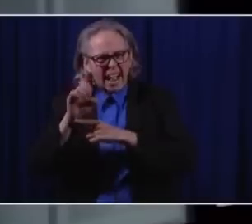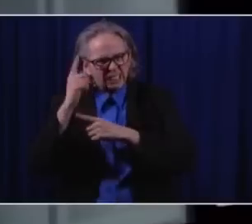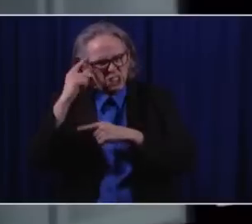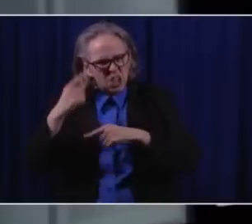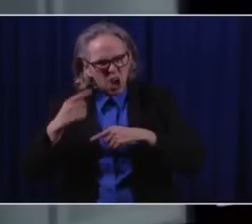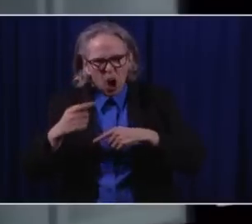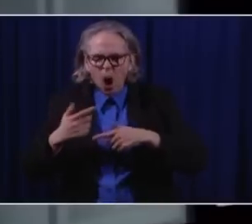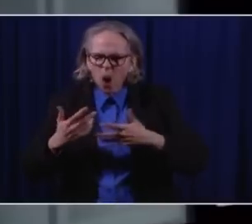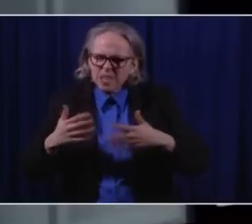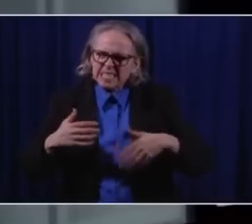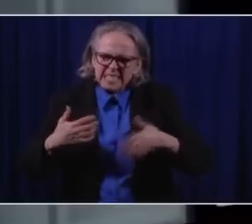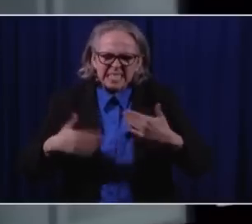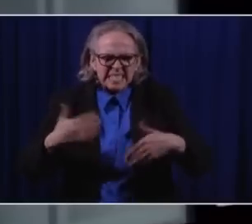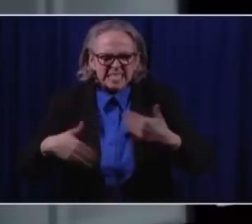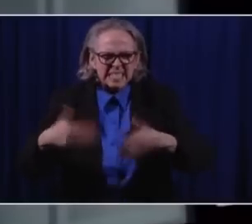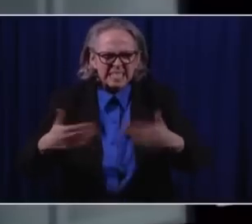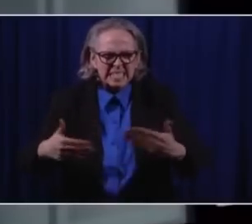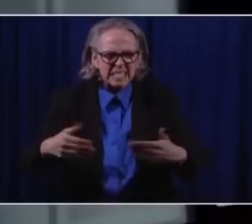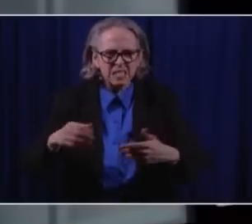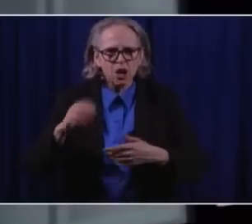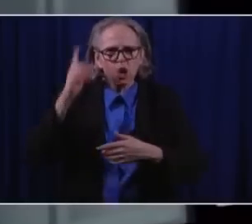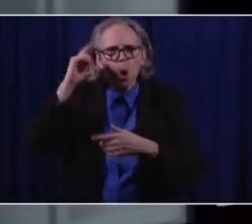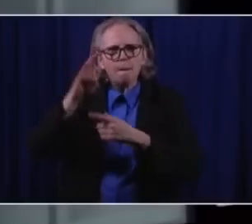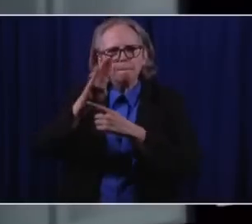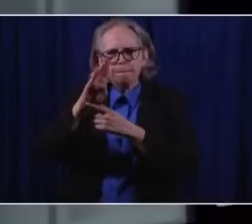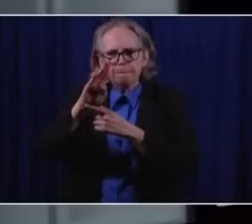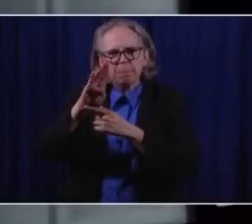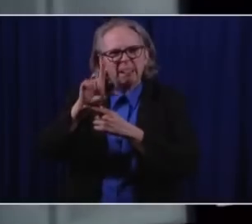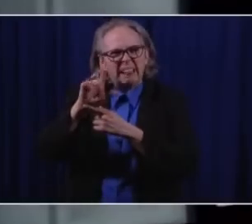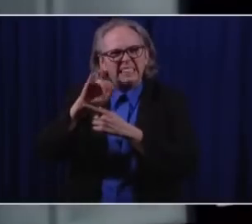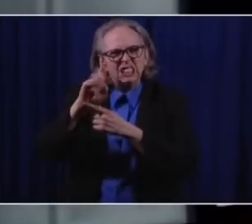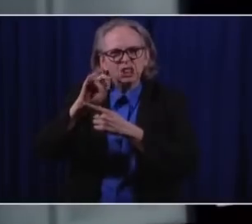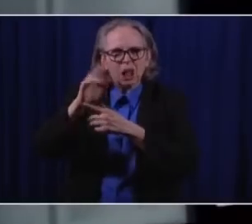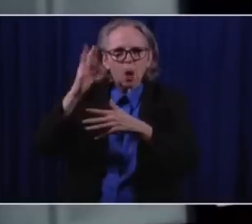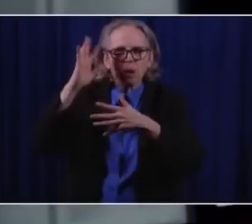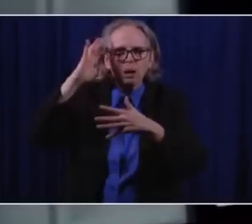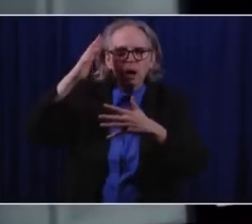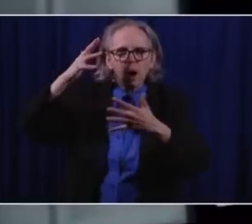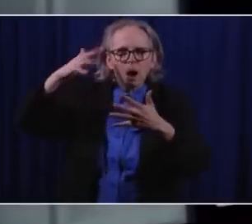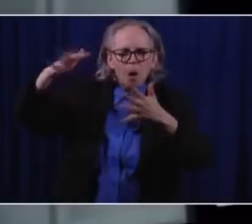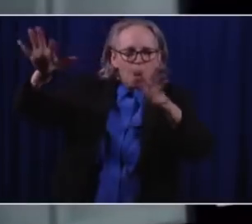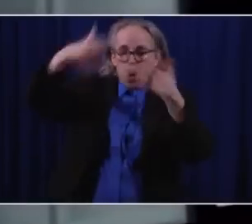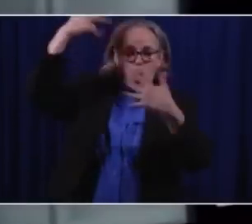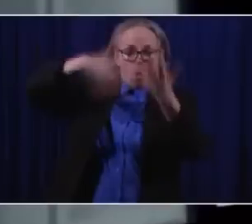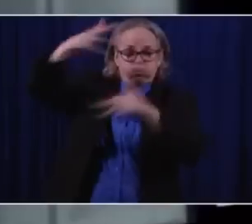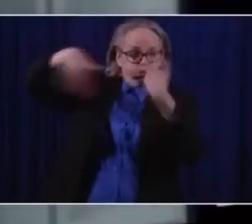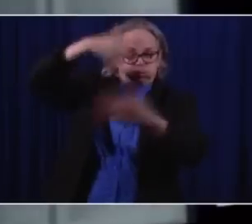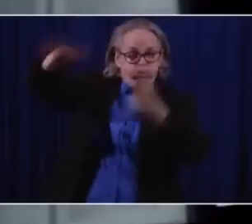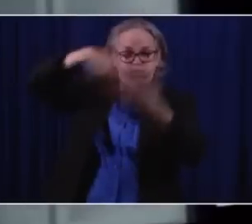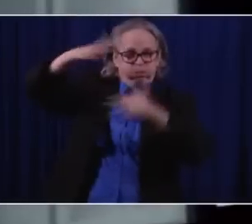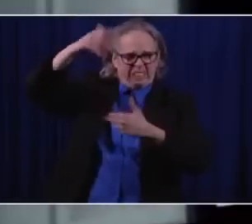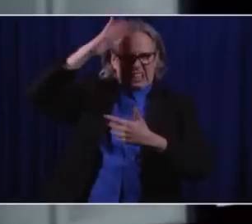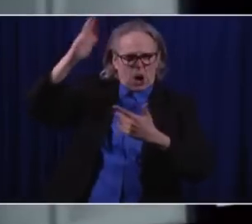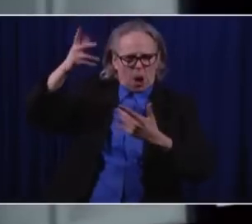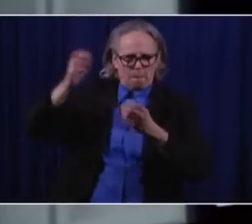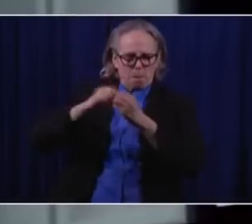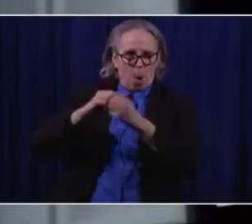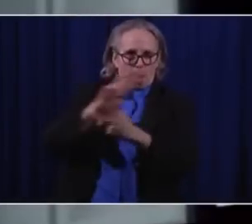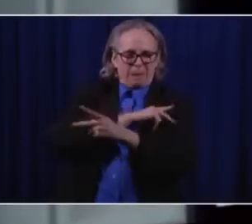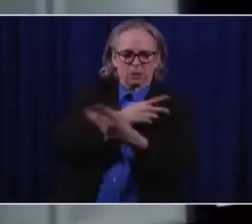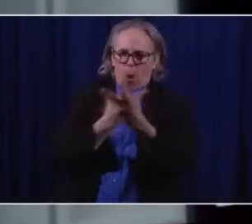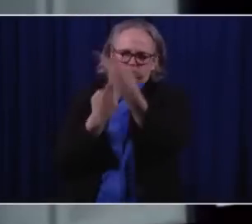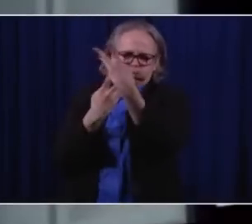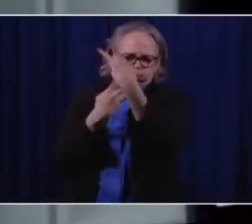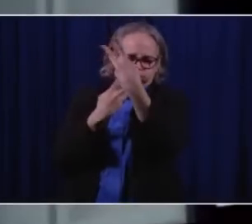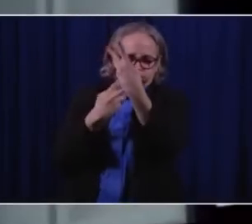There is a tidal wave coming. Our numbers are supporting that. We've had, you know, a high influx of patients that definitely support what